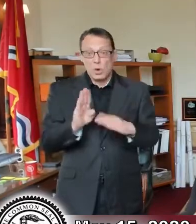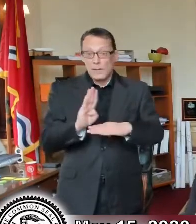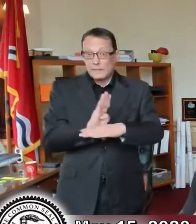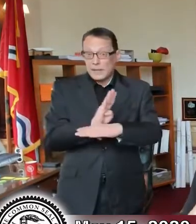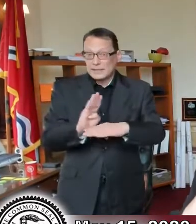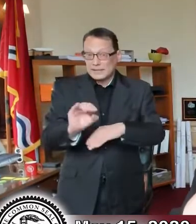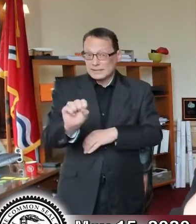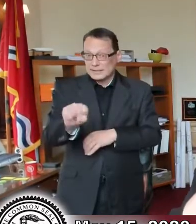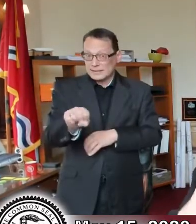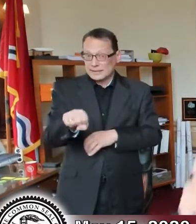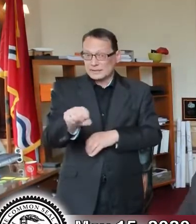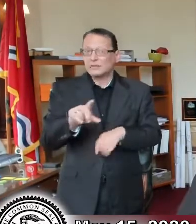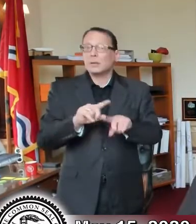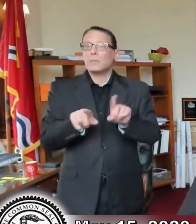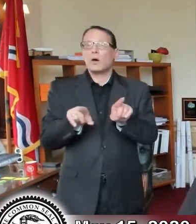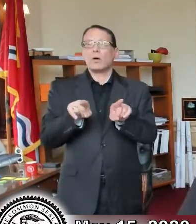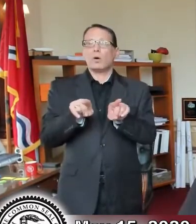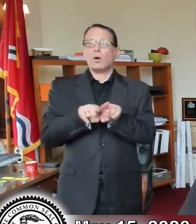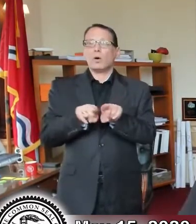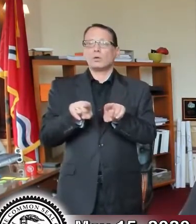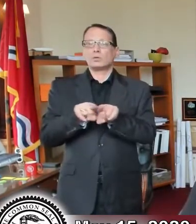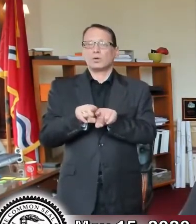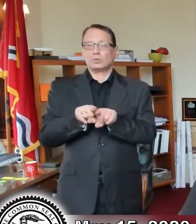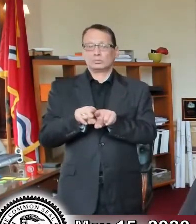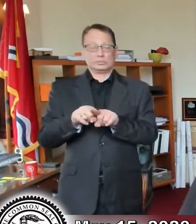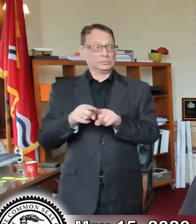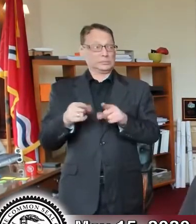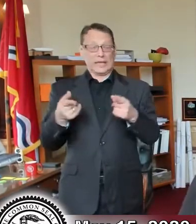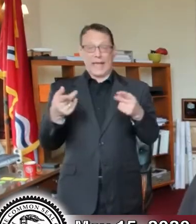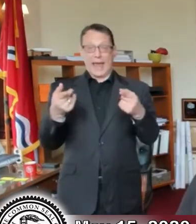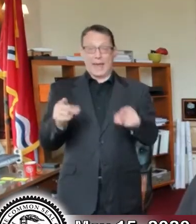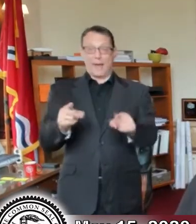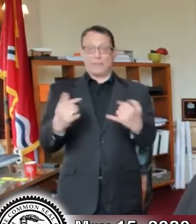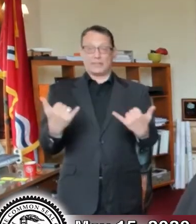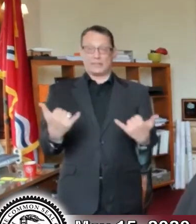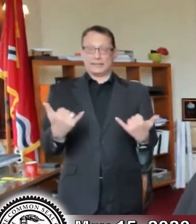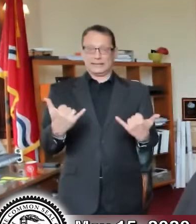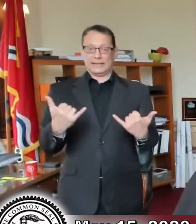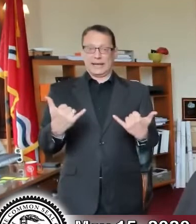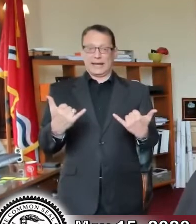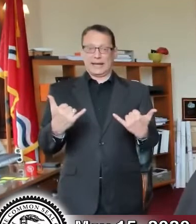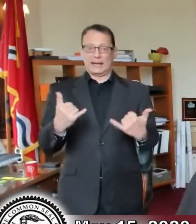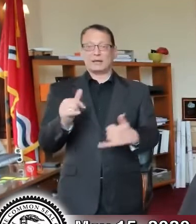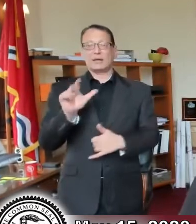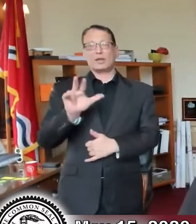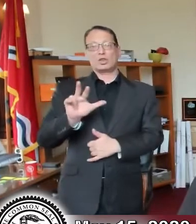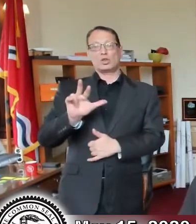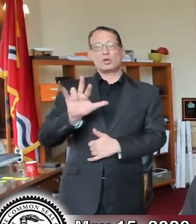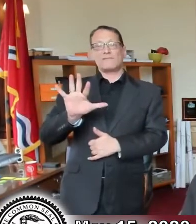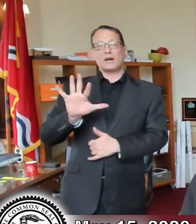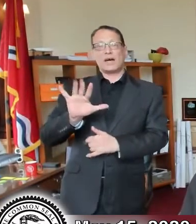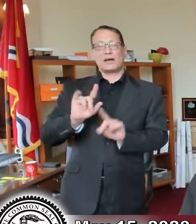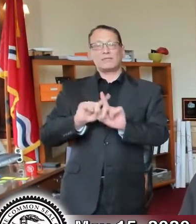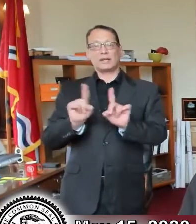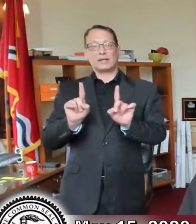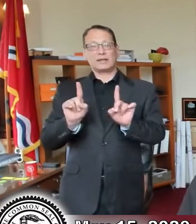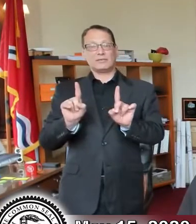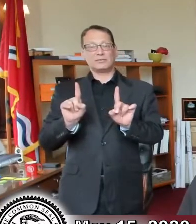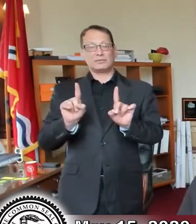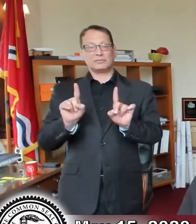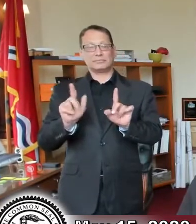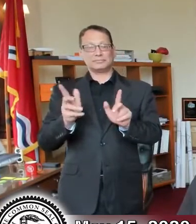pack, but we also, and this is happening today, we are delivering to 35 different